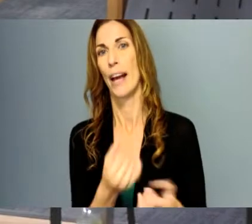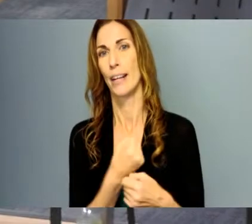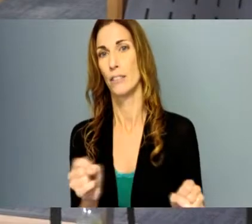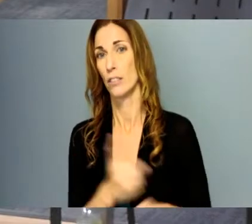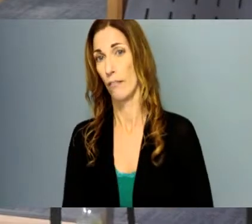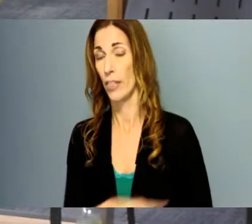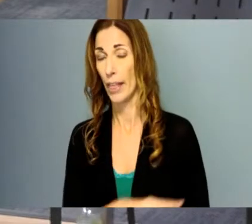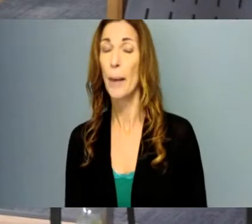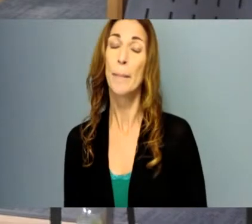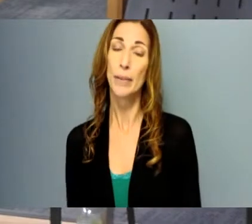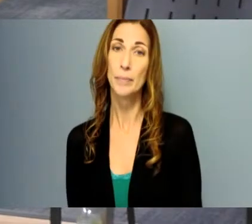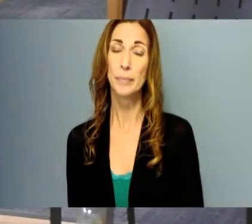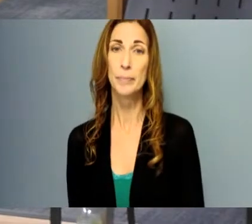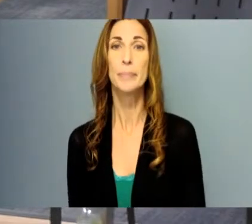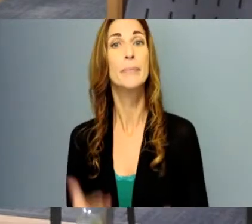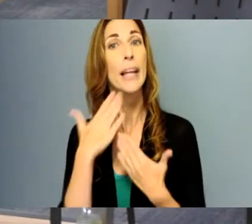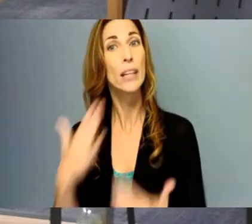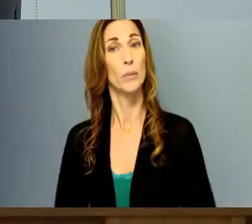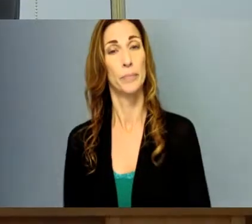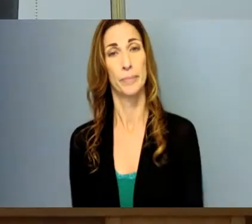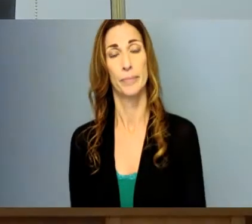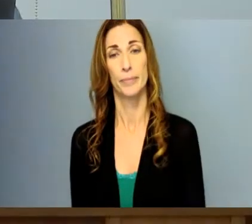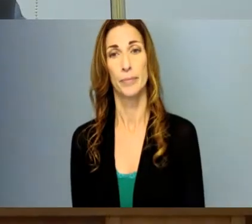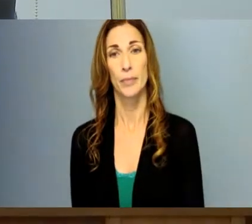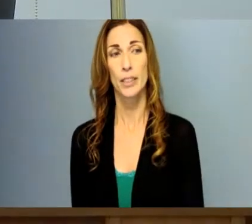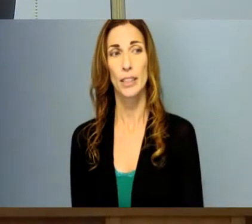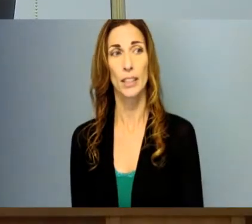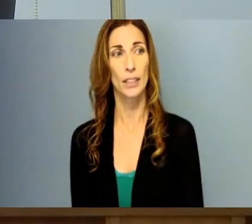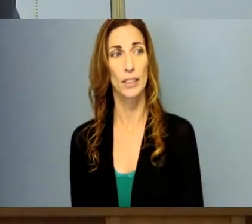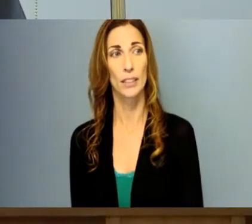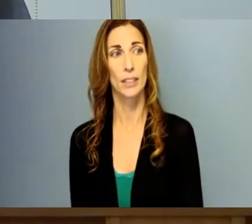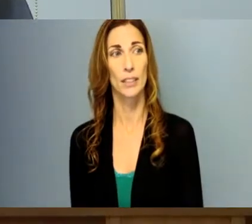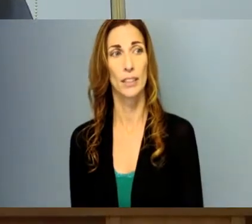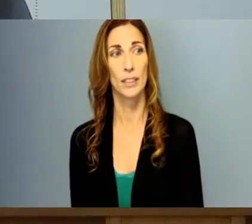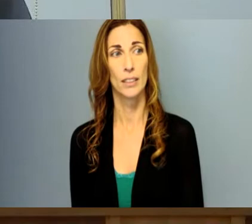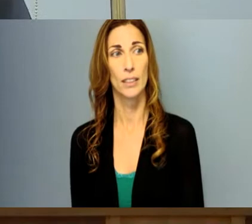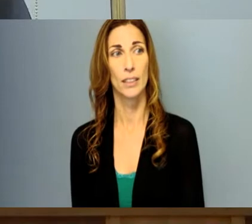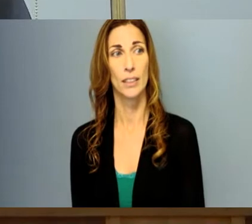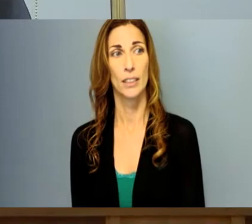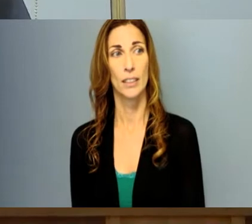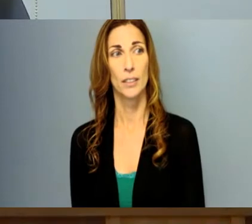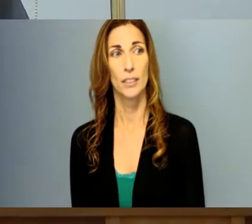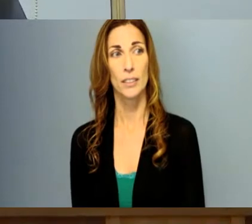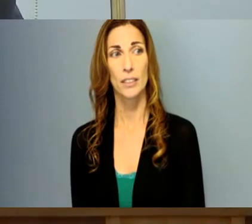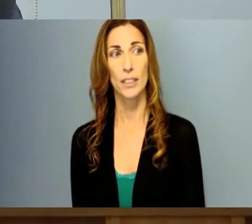them free. Thank you. Yep.